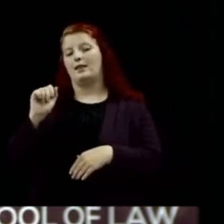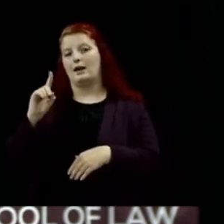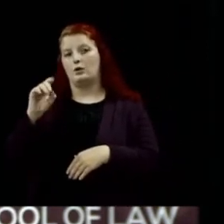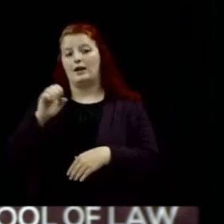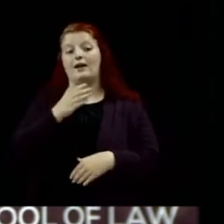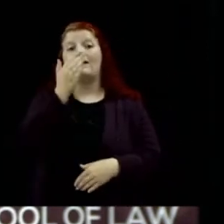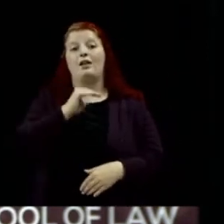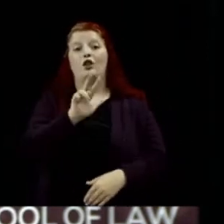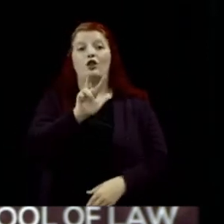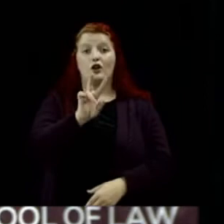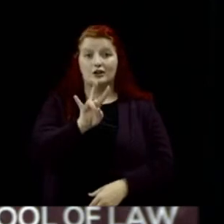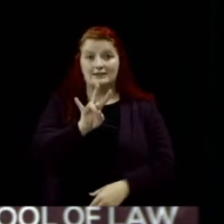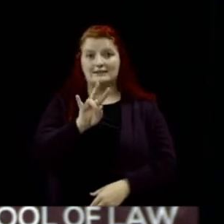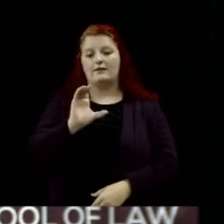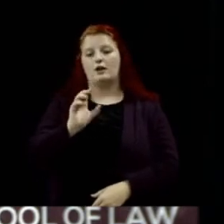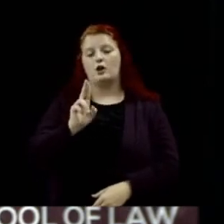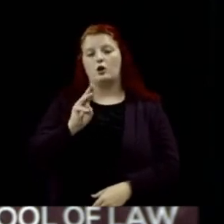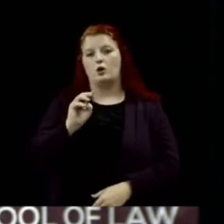laude honorees.